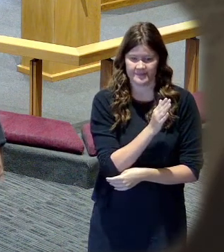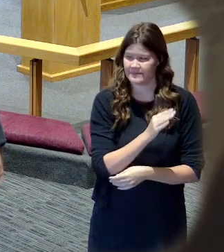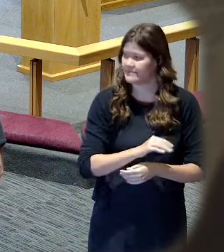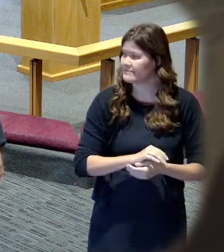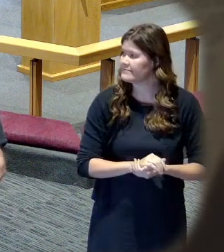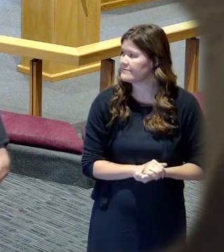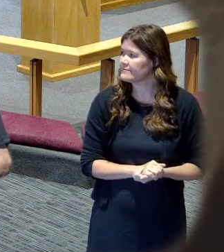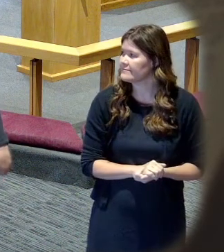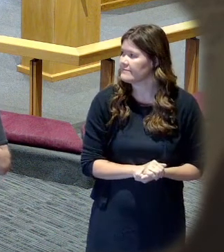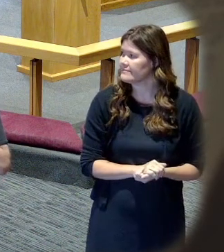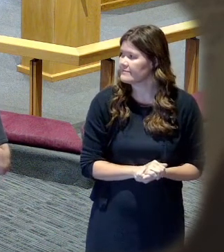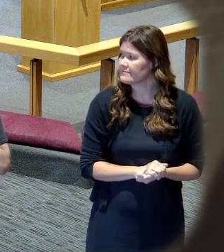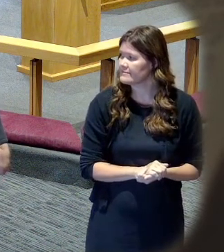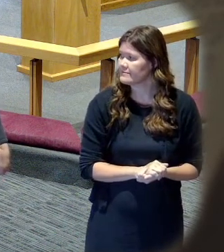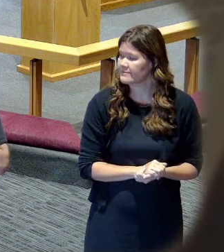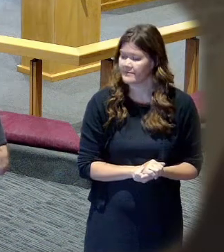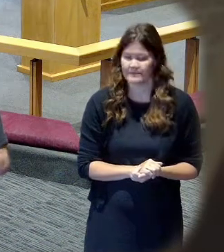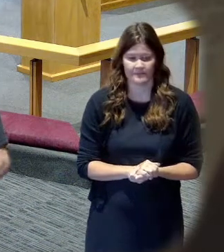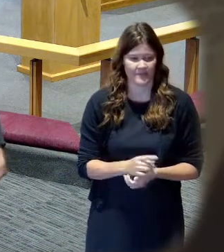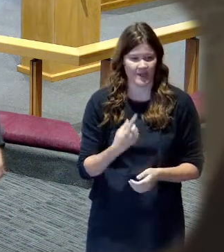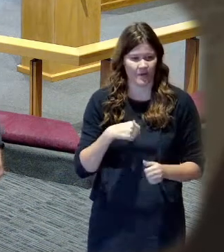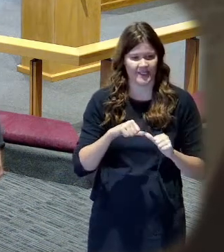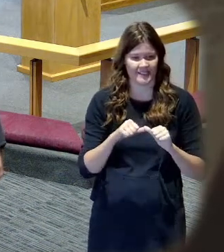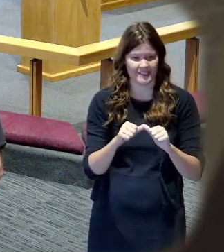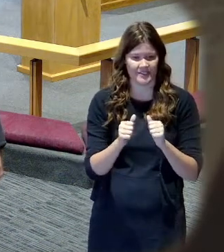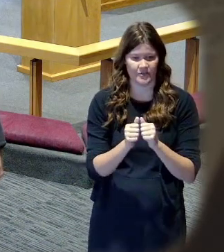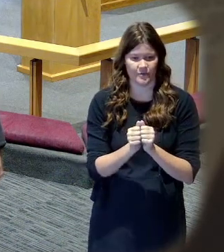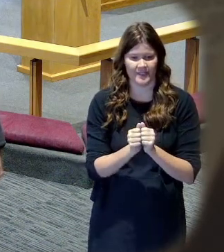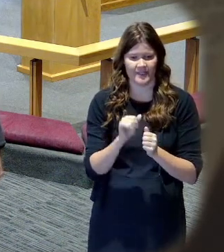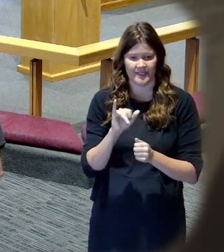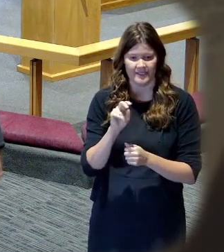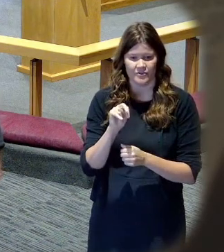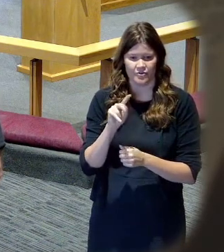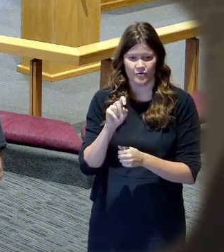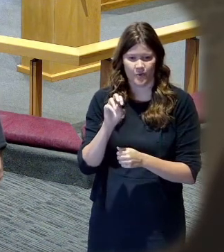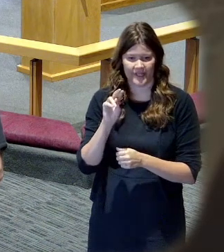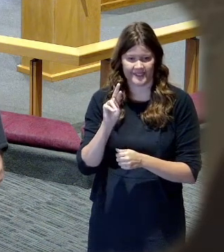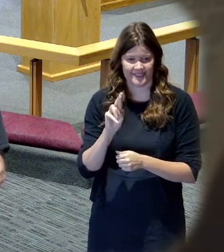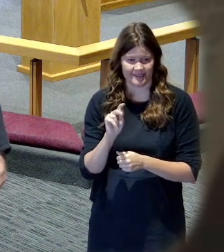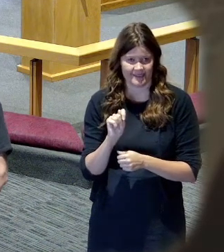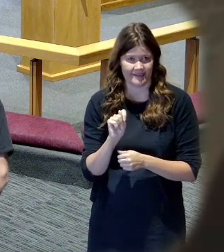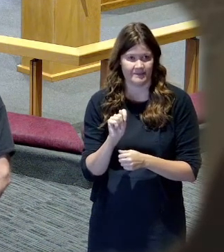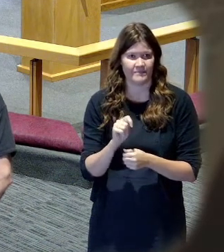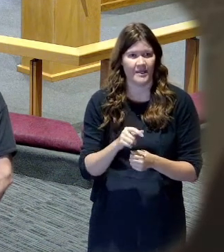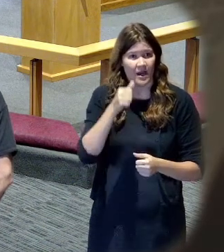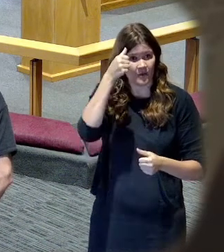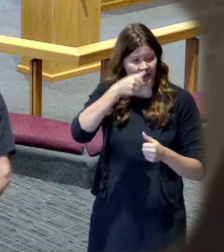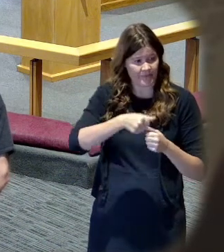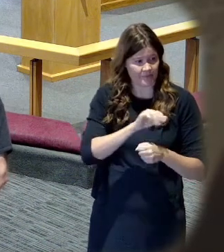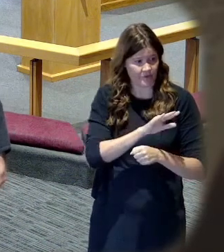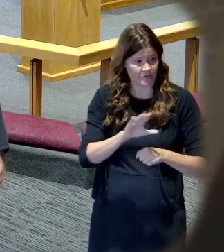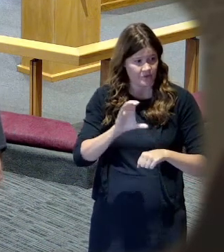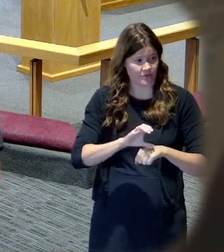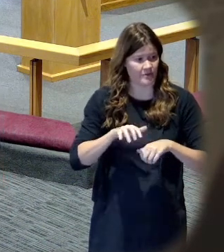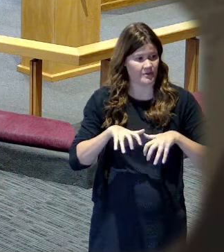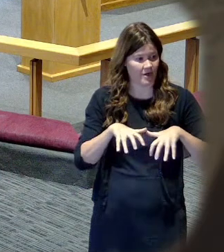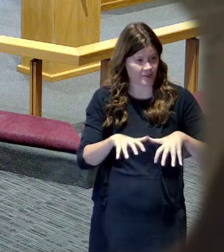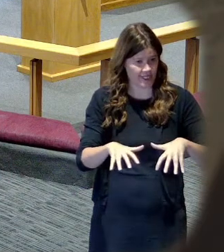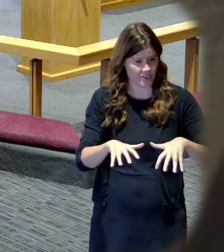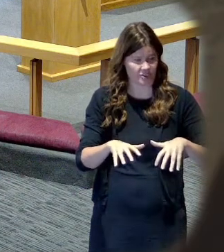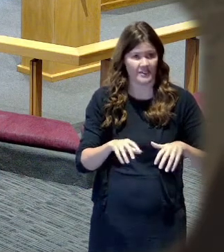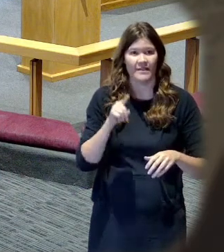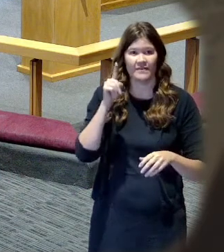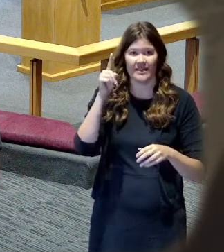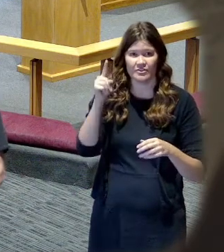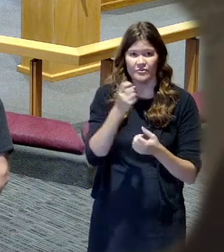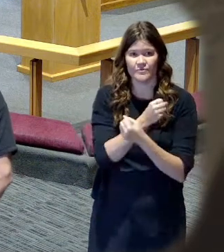Amen. We continue with the introit. Remember your congregation, which you have purchased